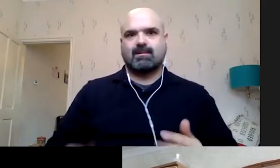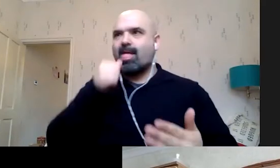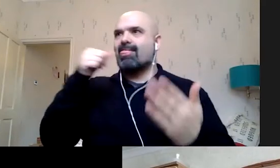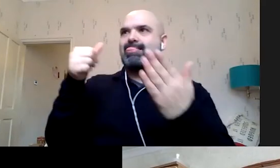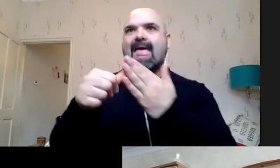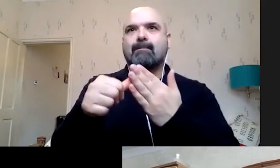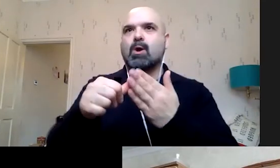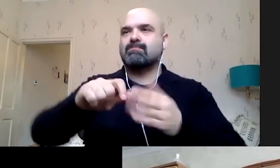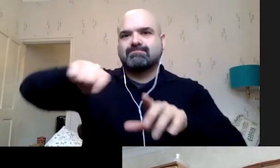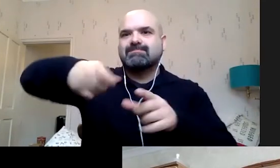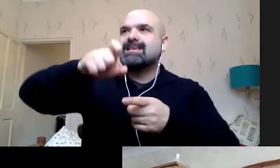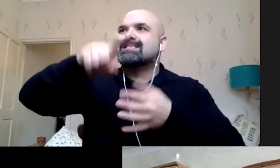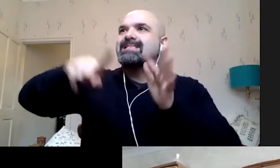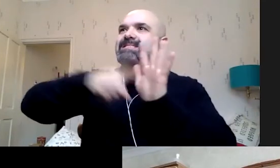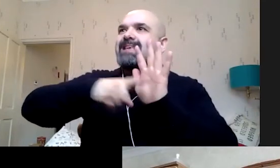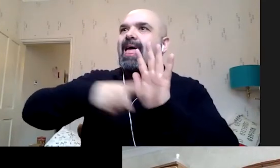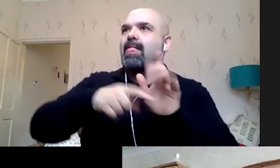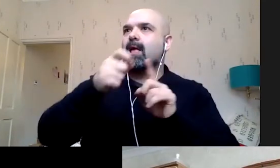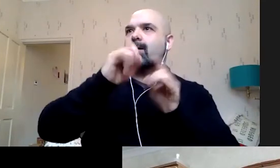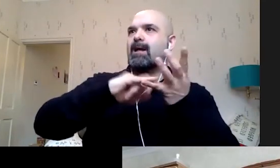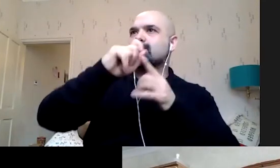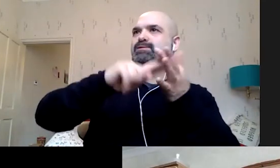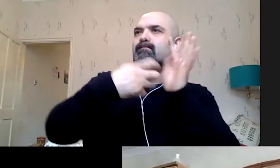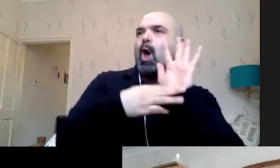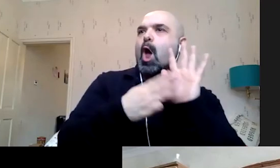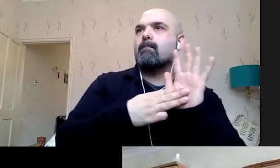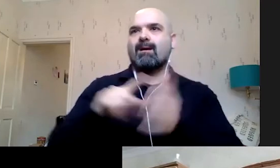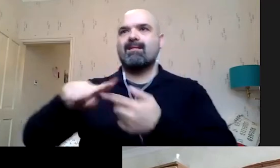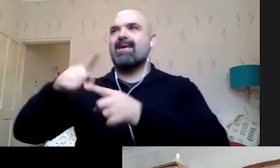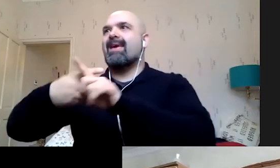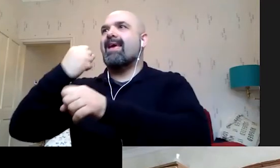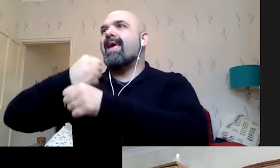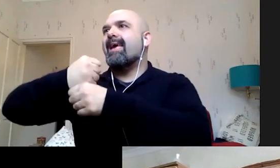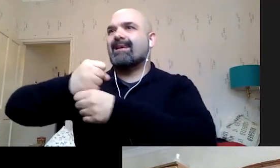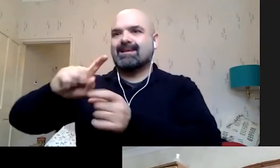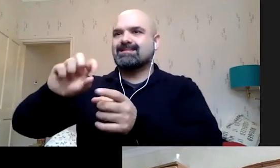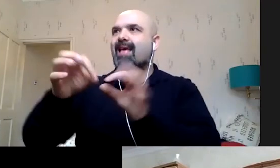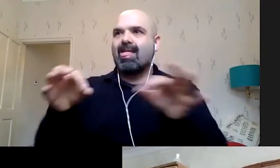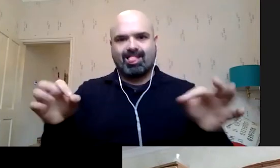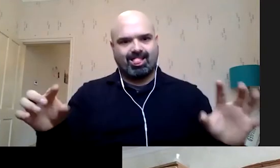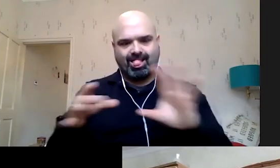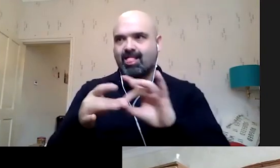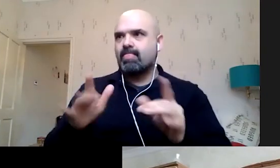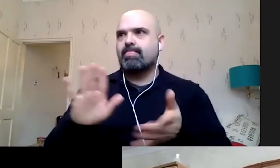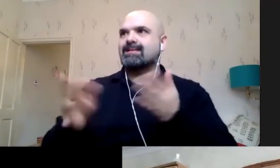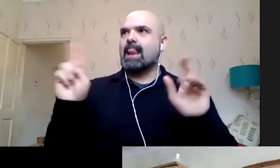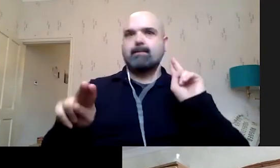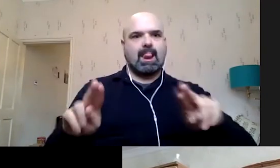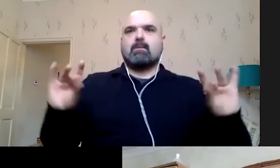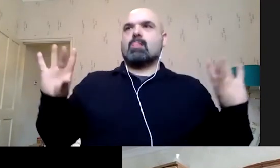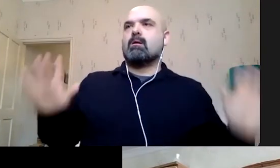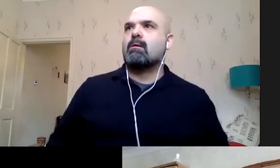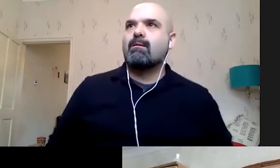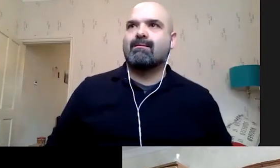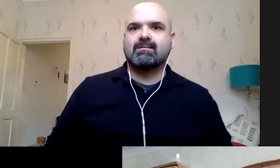And the teacher was like, that's that. Mm-hmm. Okay, great. And you were going back to what you were saying about